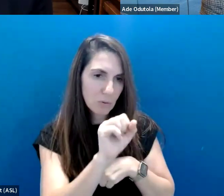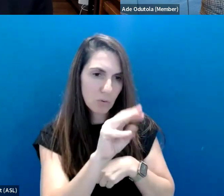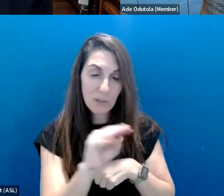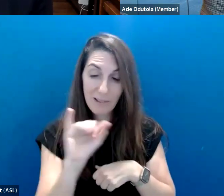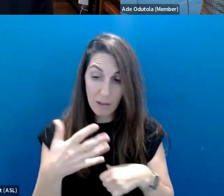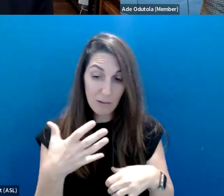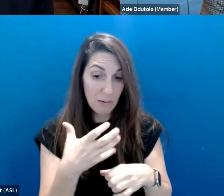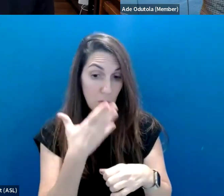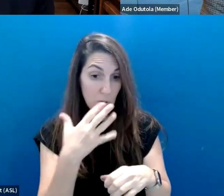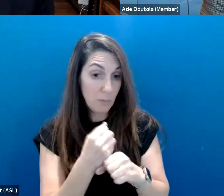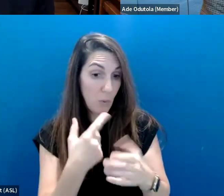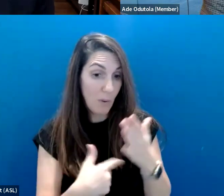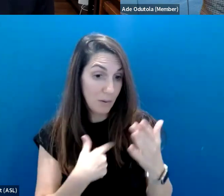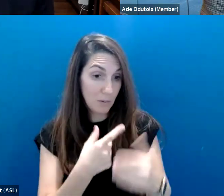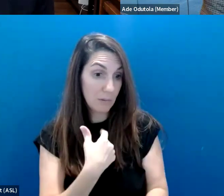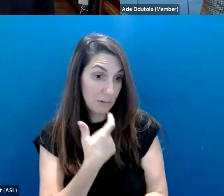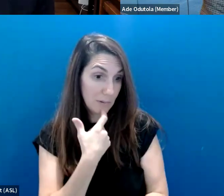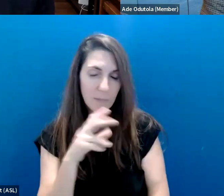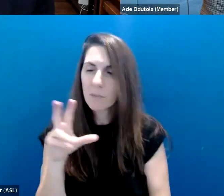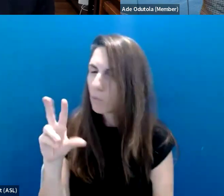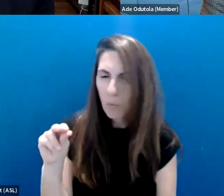sorry. No, just